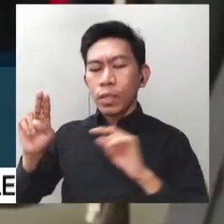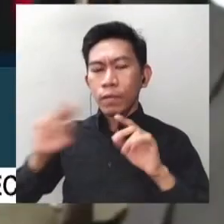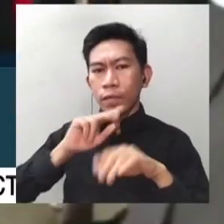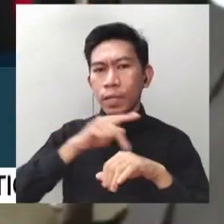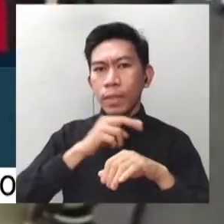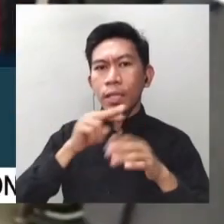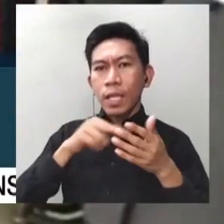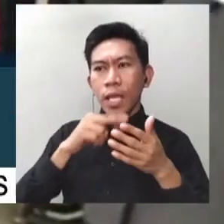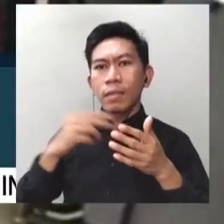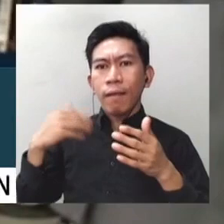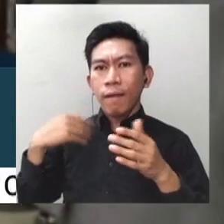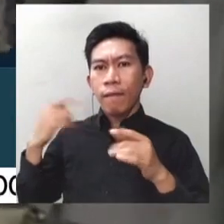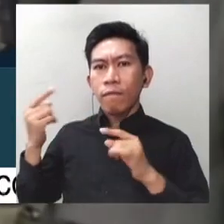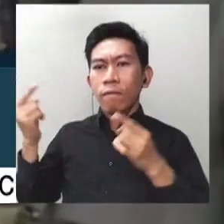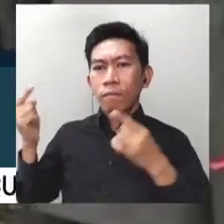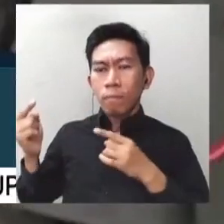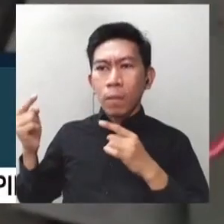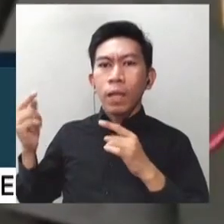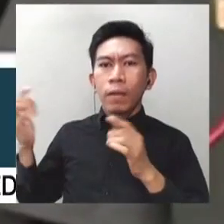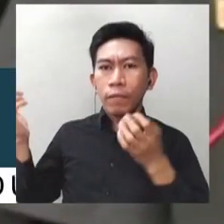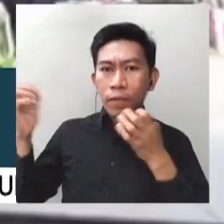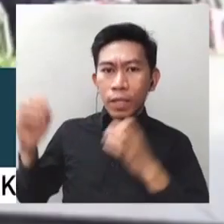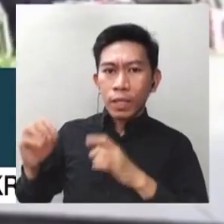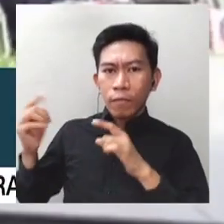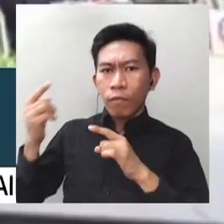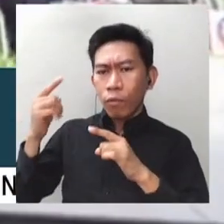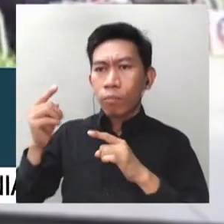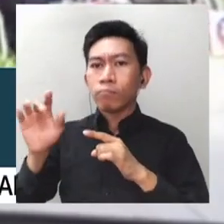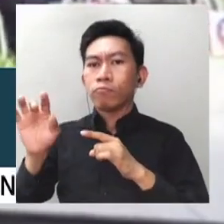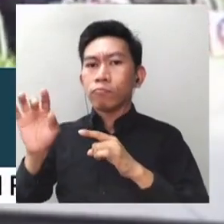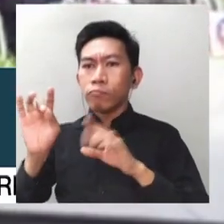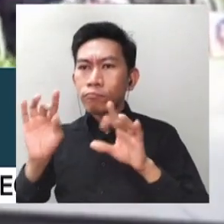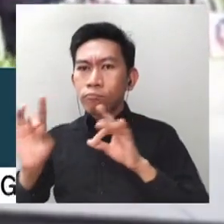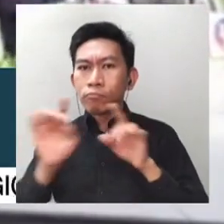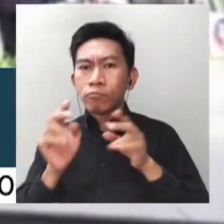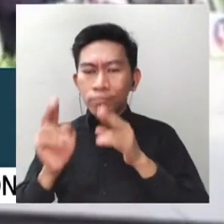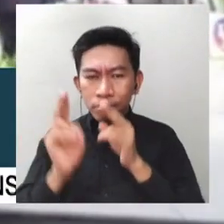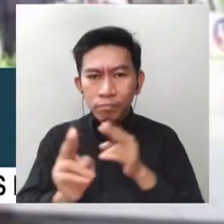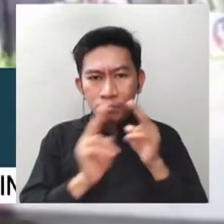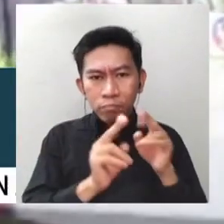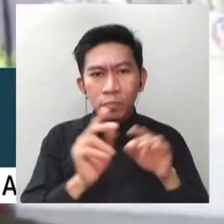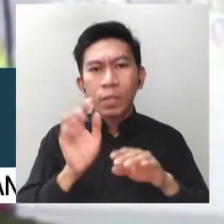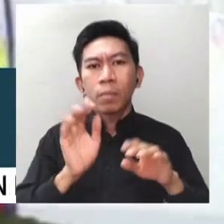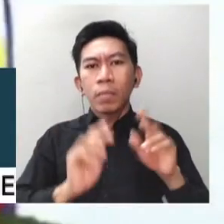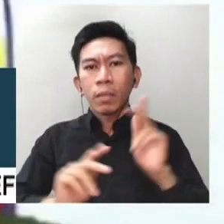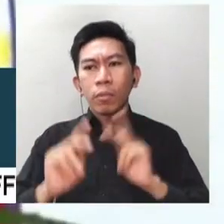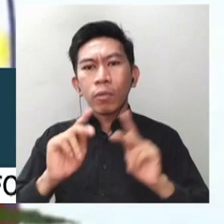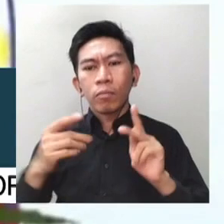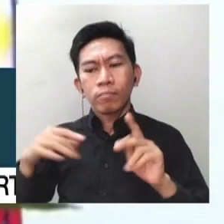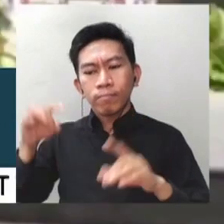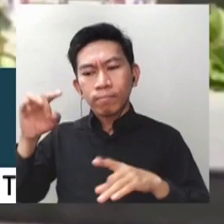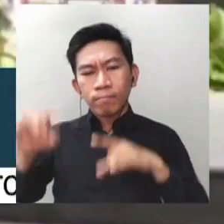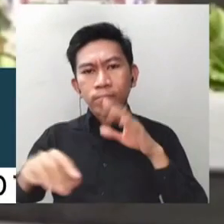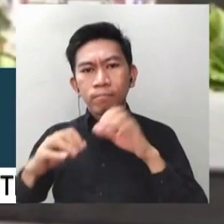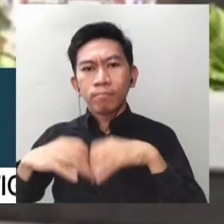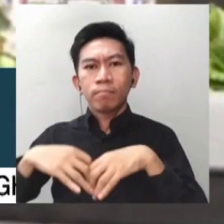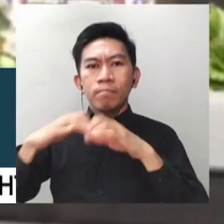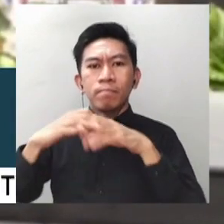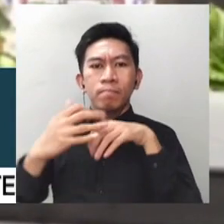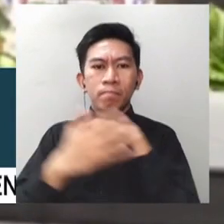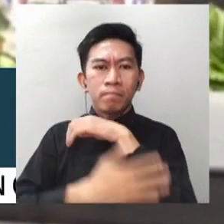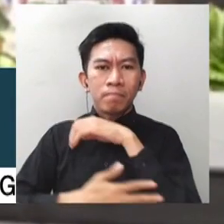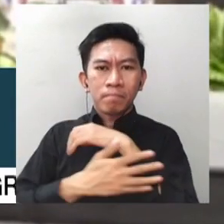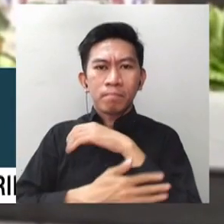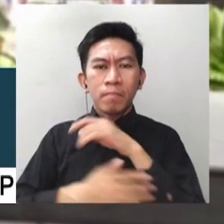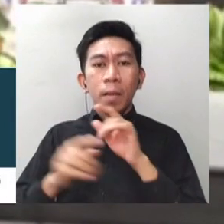2018 to pay tribute to exemplary individuals who have significant contributions to agriculture and nation building while showcasing innovative